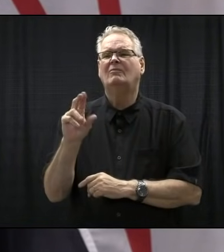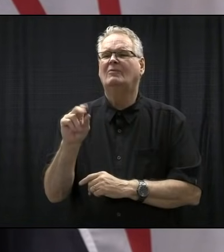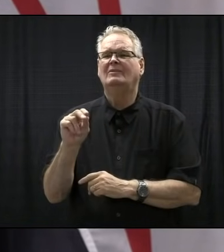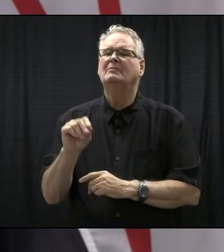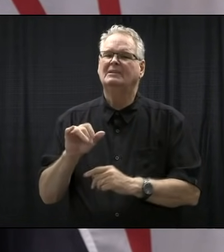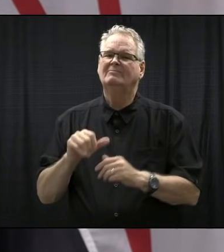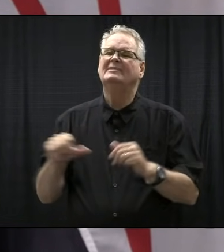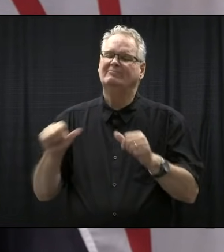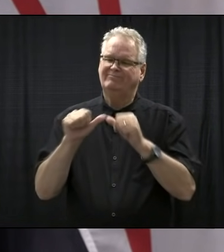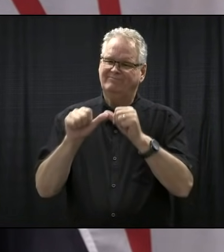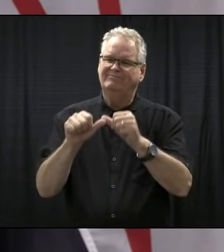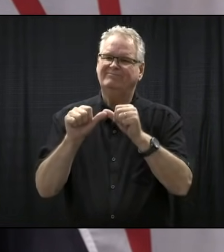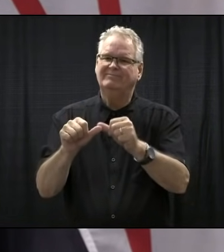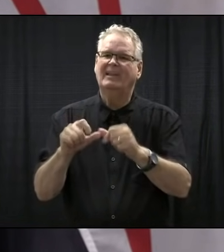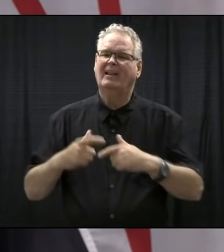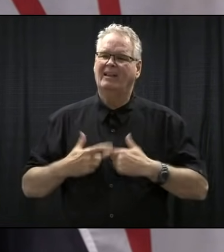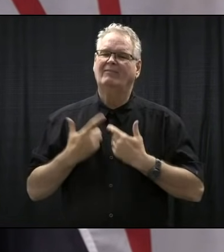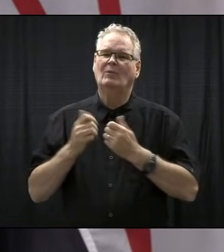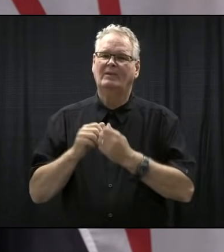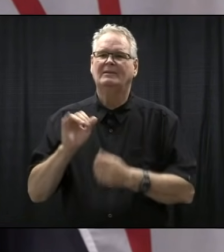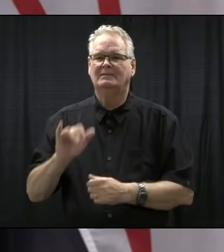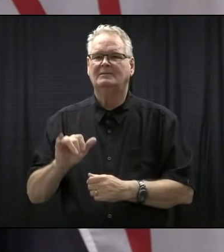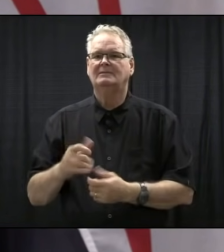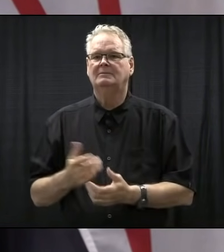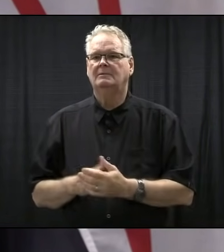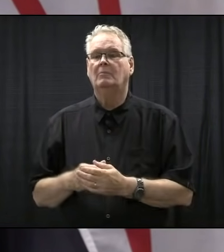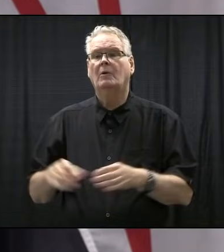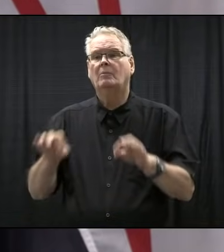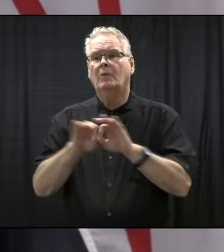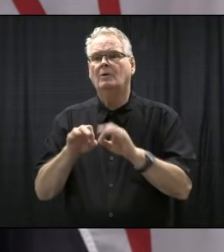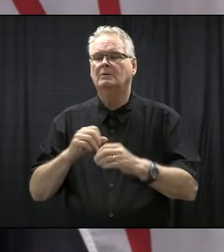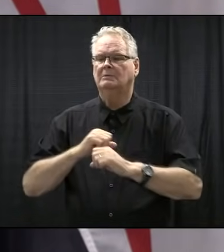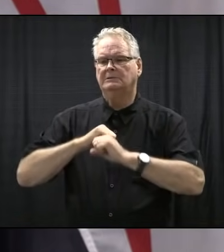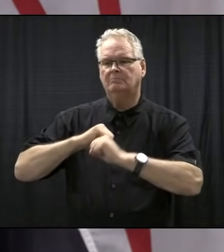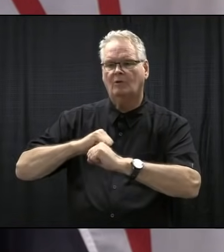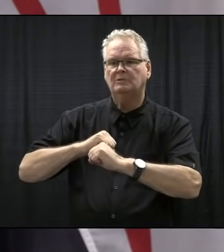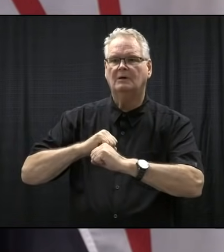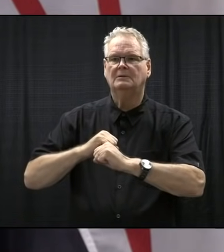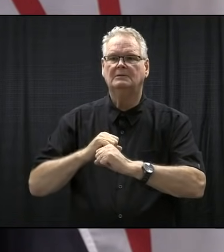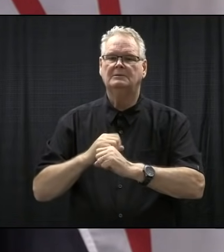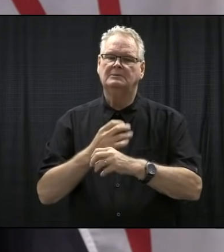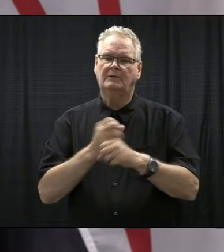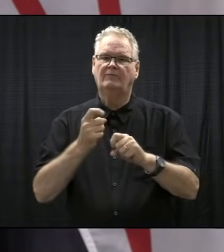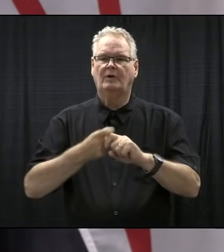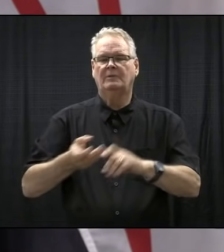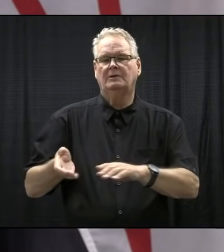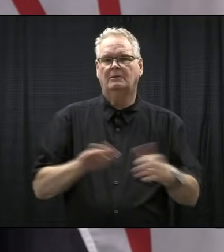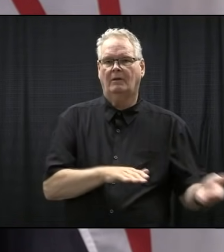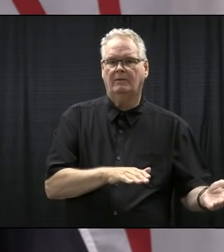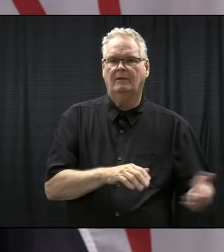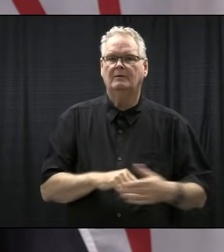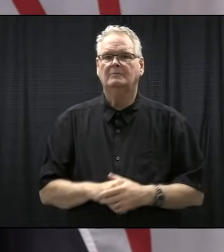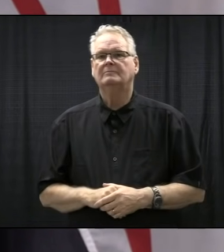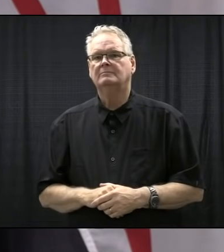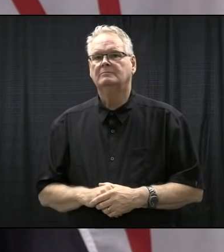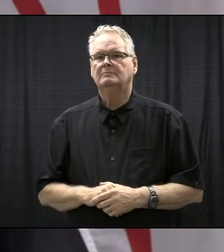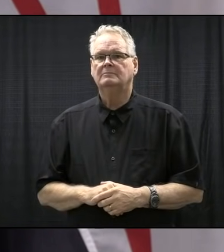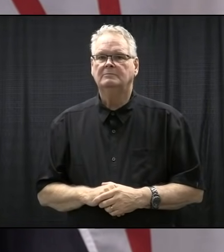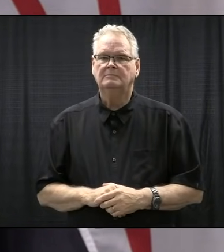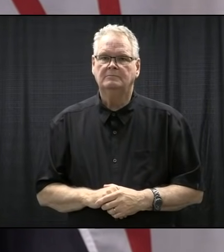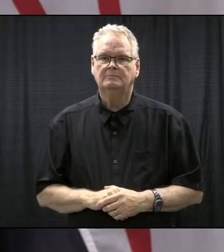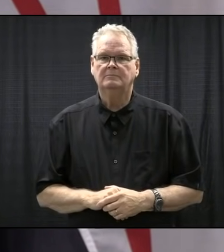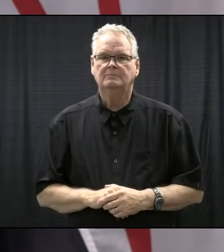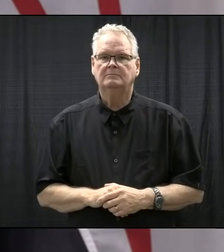prevent deaths and preserve our acute care hospital capacity. We do this in 2 ways. First, by increasing our vaccination